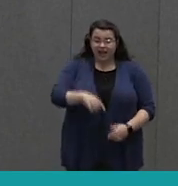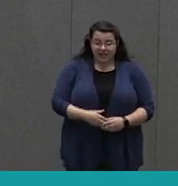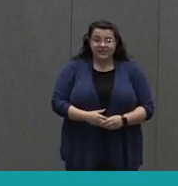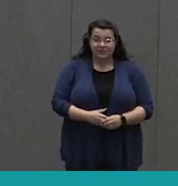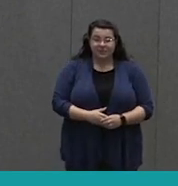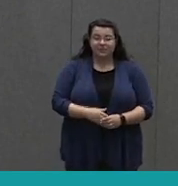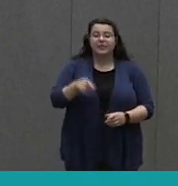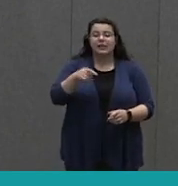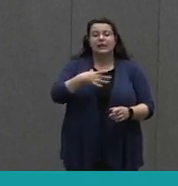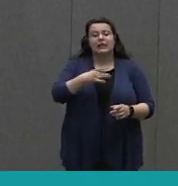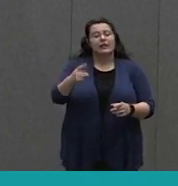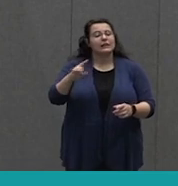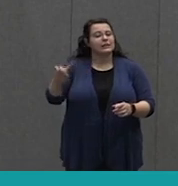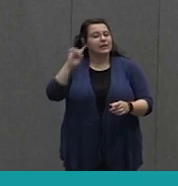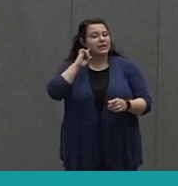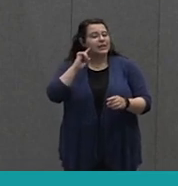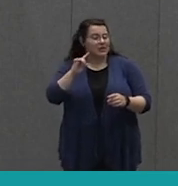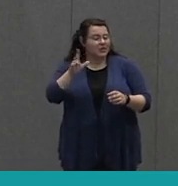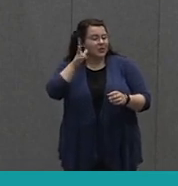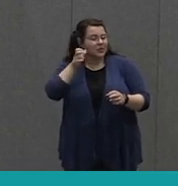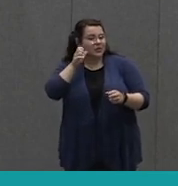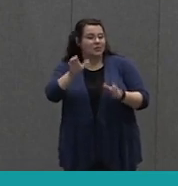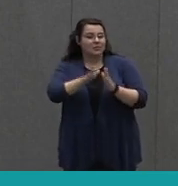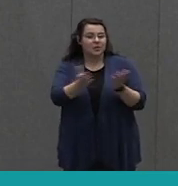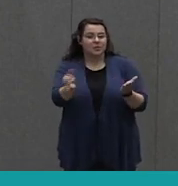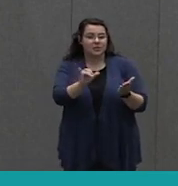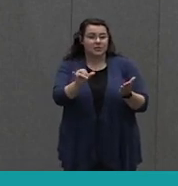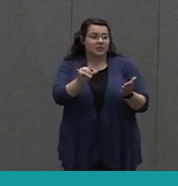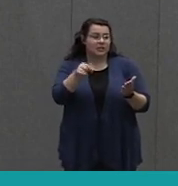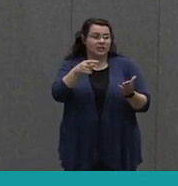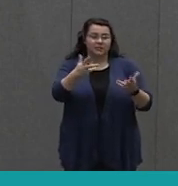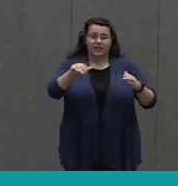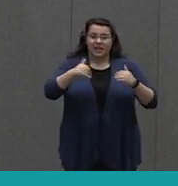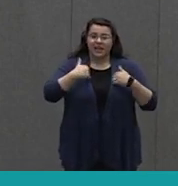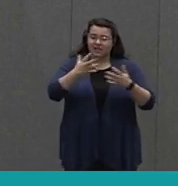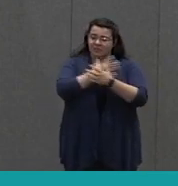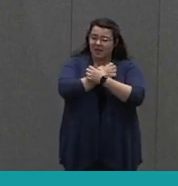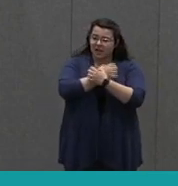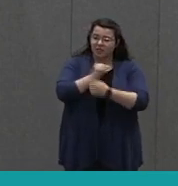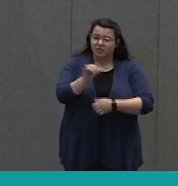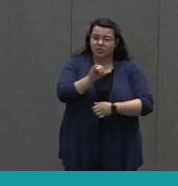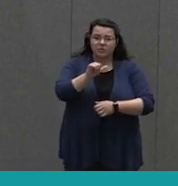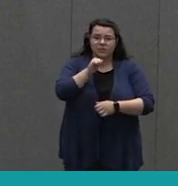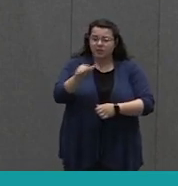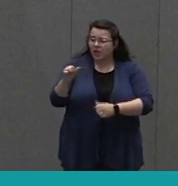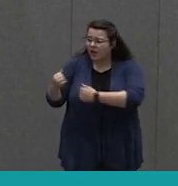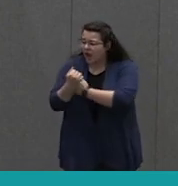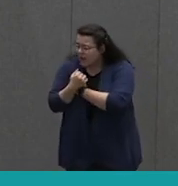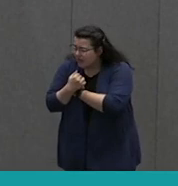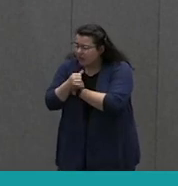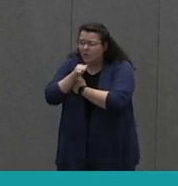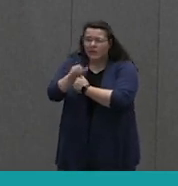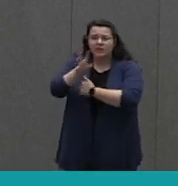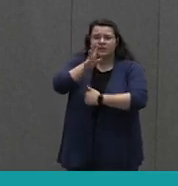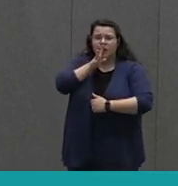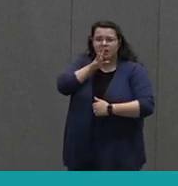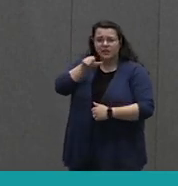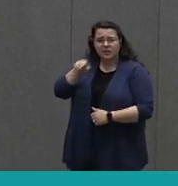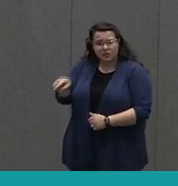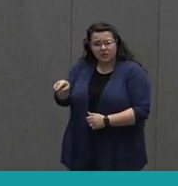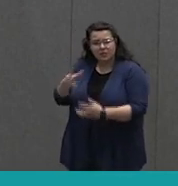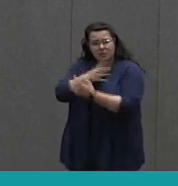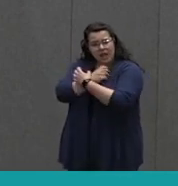likes to hear books too. She has a teddy bear too, but she's not hugging her teddy bear or talking to her teddy